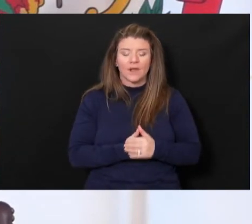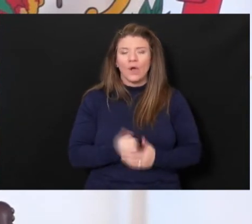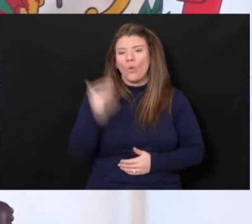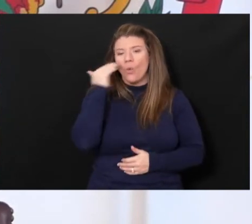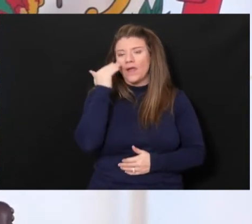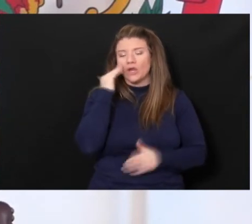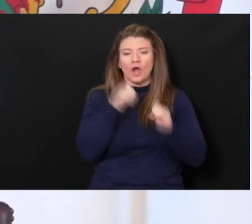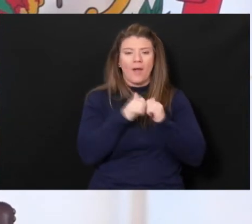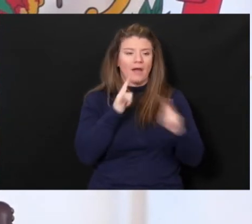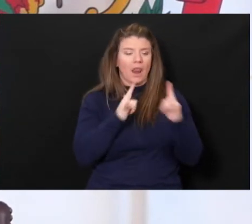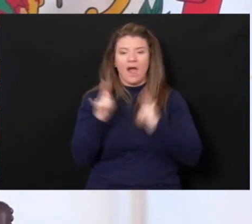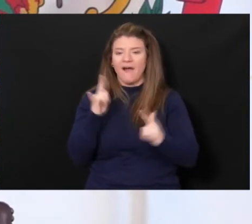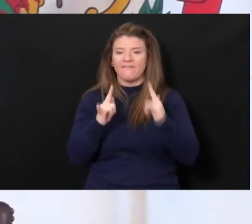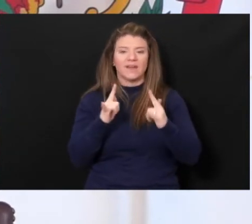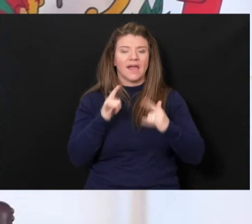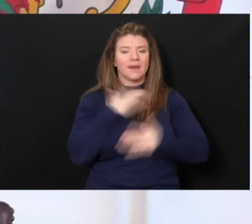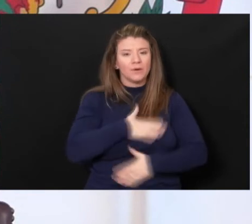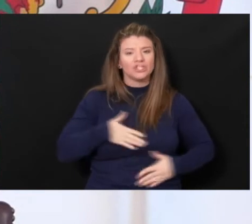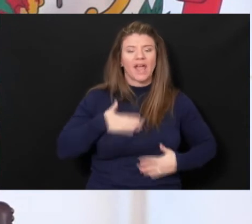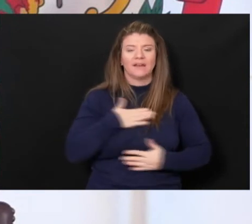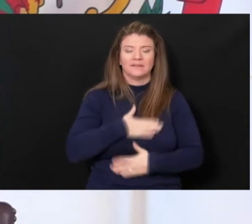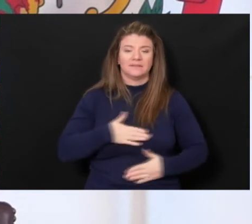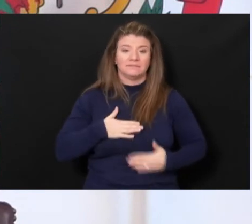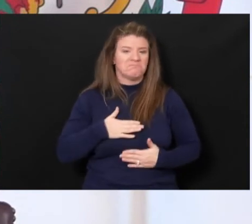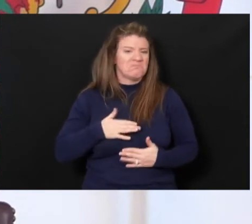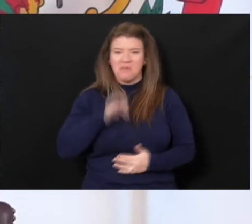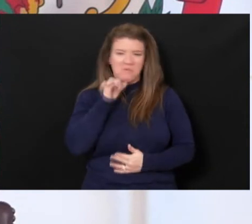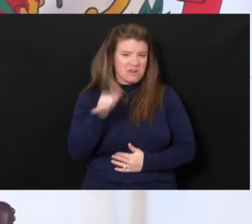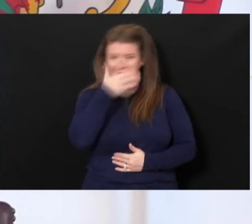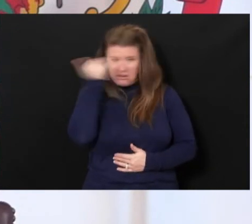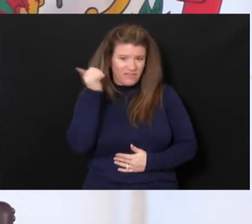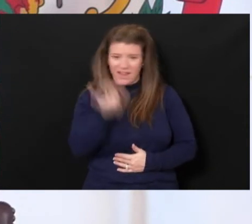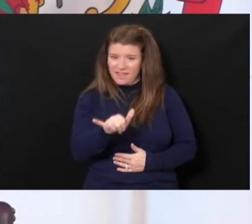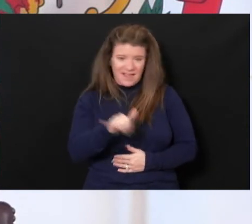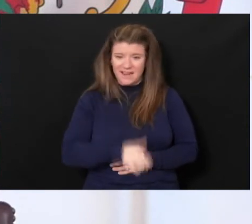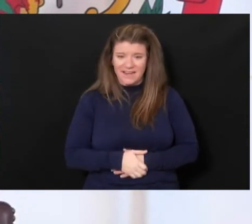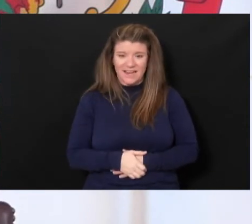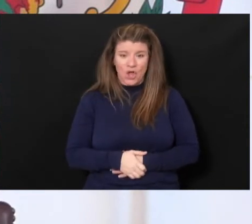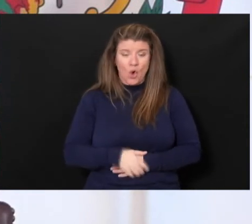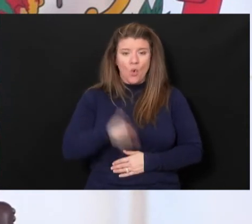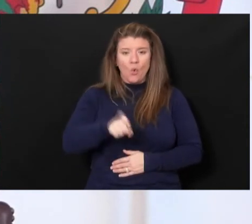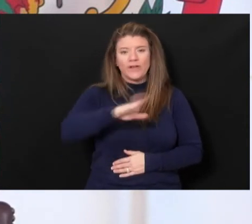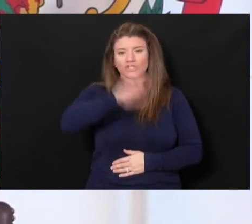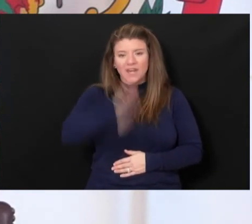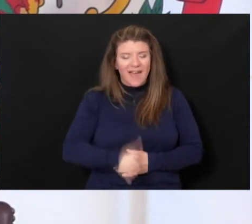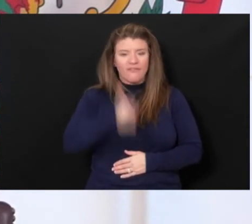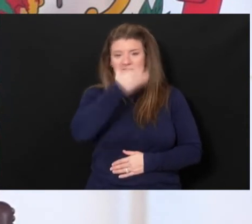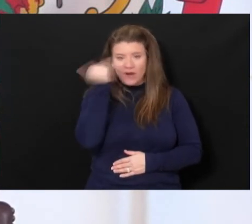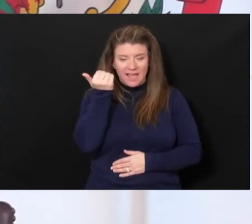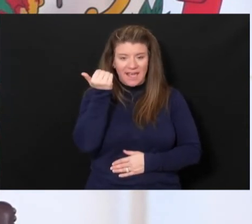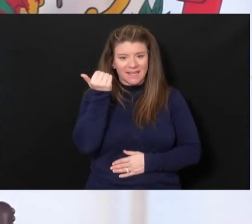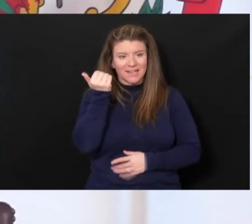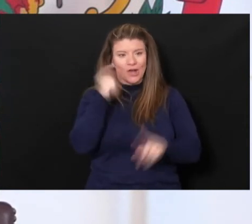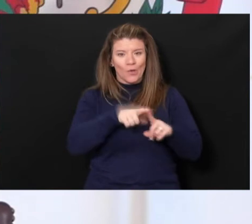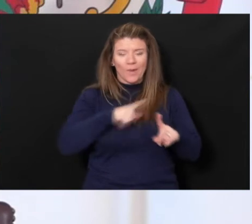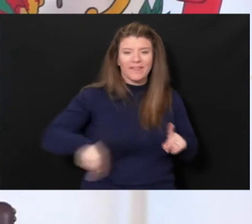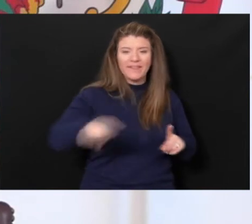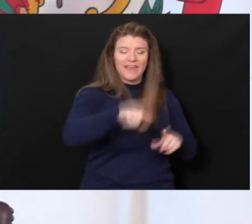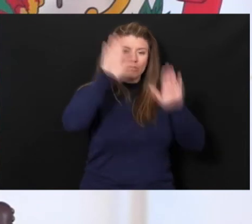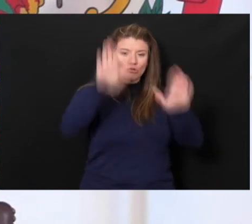we know how to appreciate, and we don't forget. We should never forget what these great people